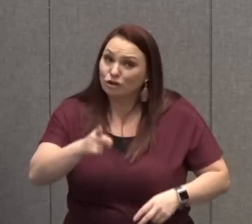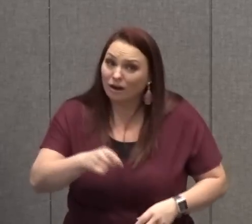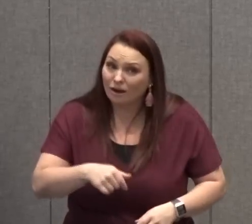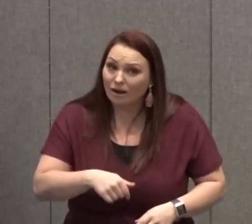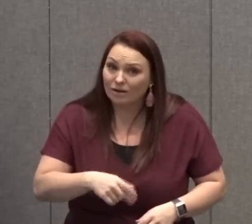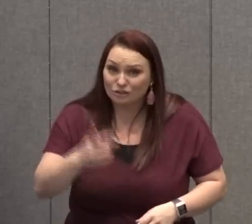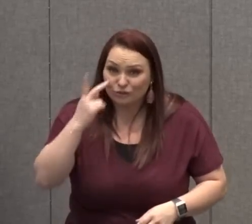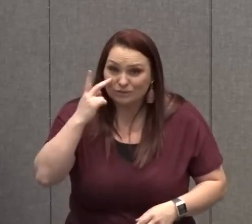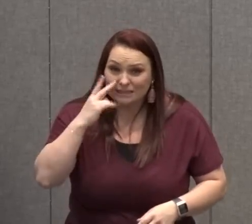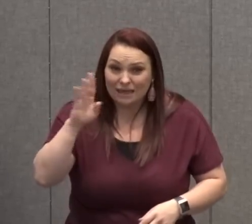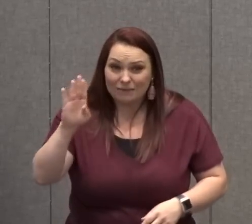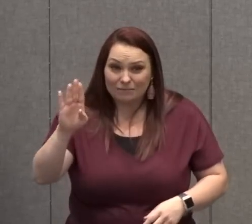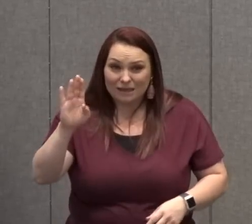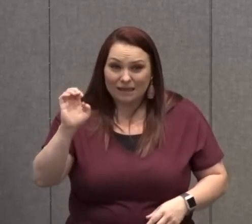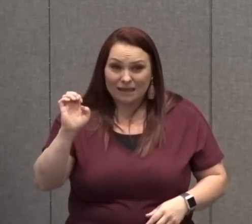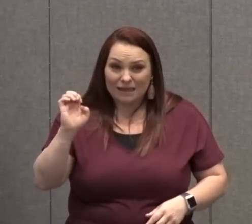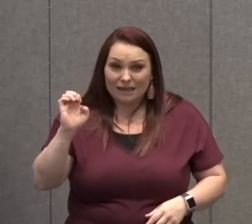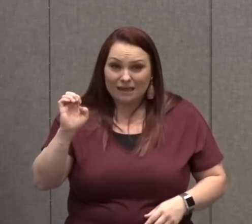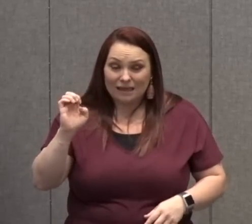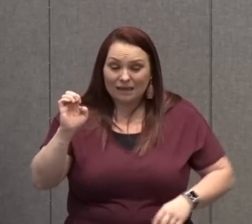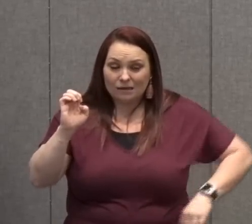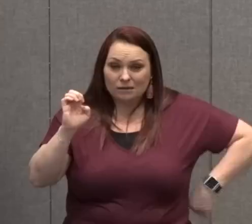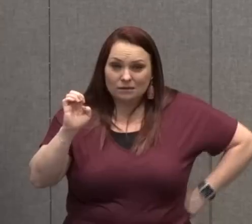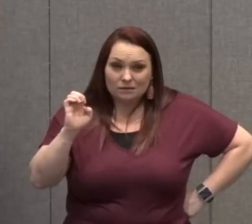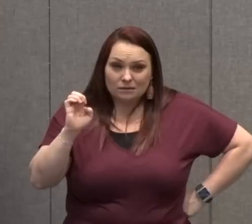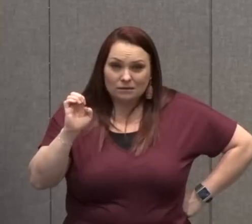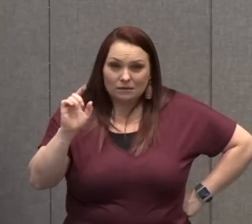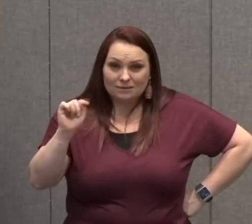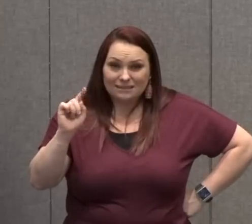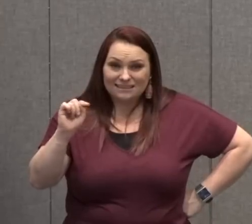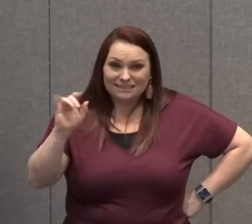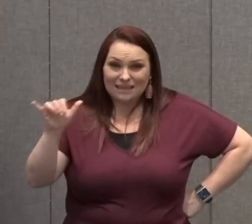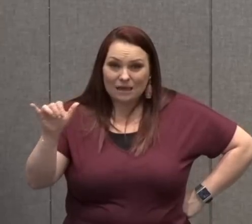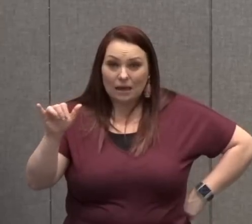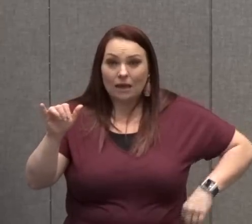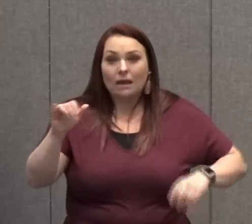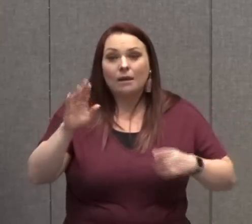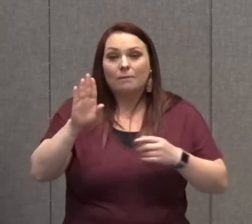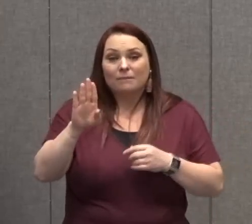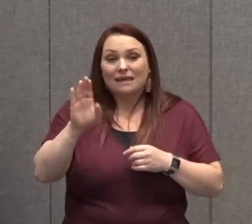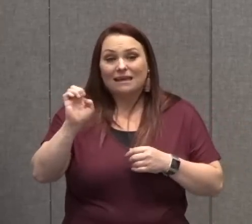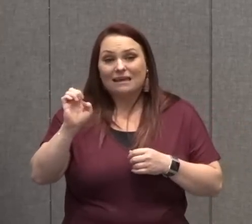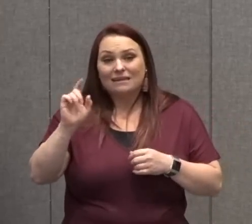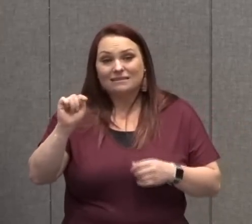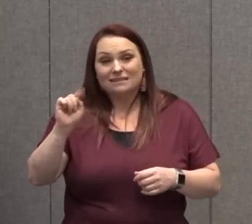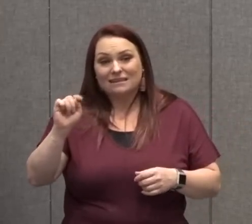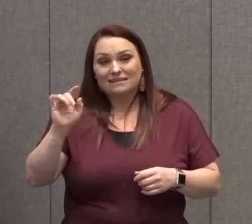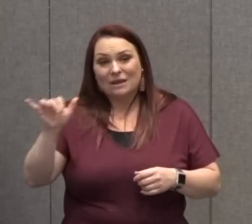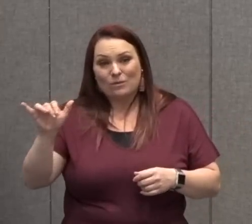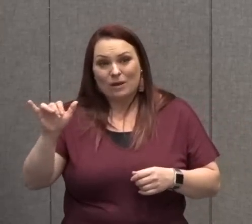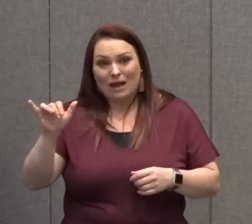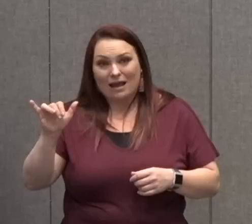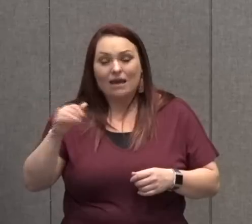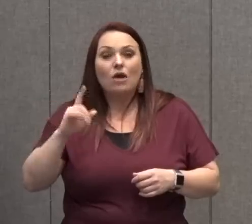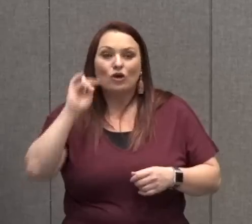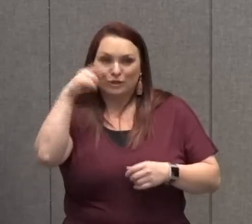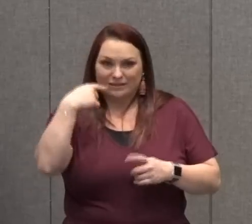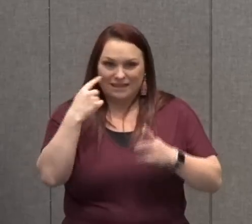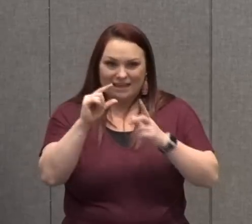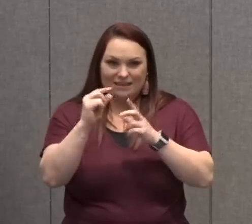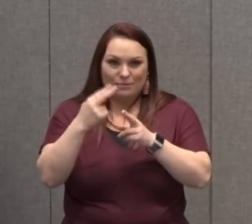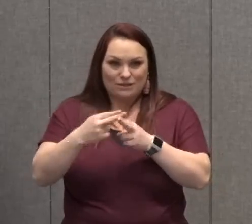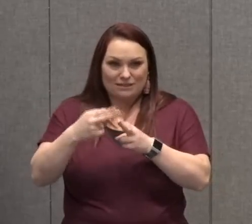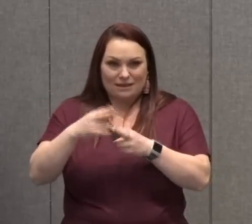about do you see that b-e-t-t-y it looks like betty b-e-t-t ooh good